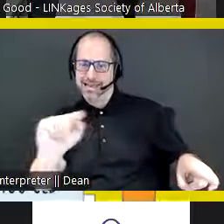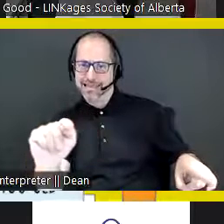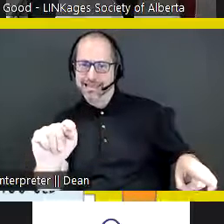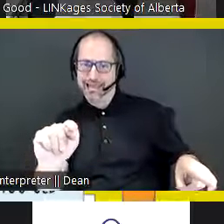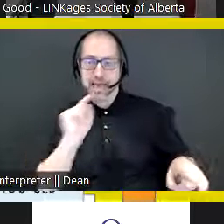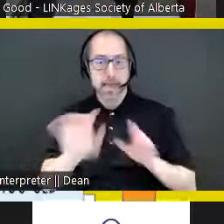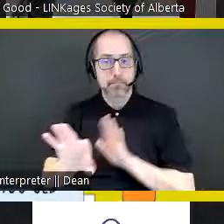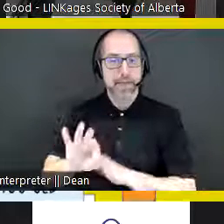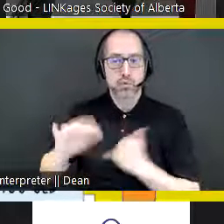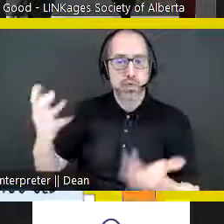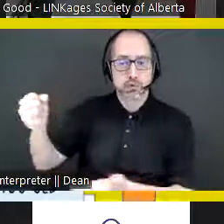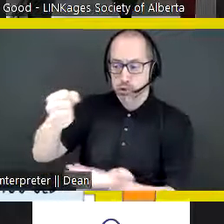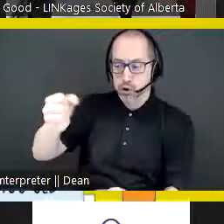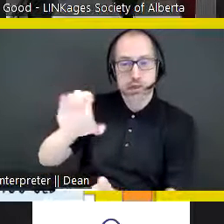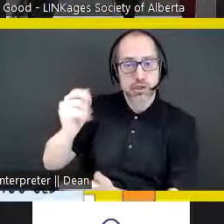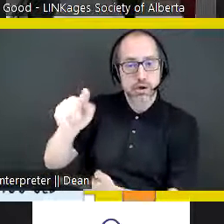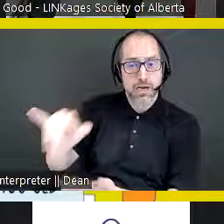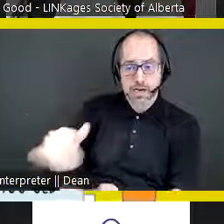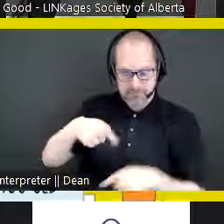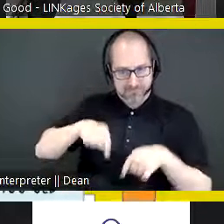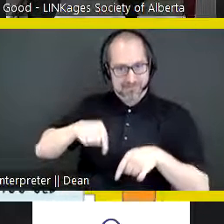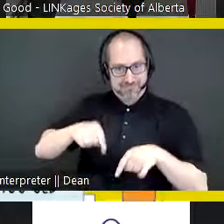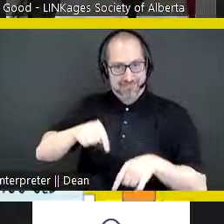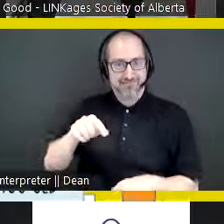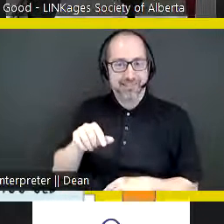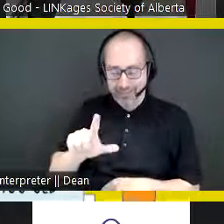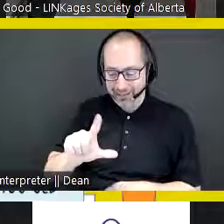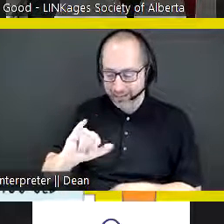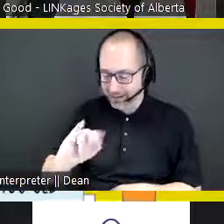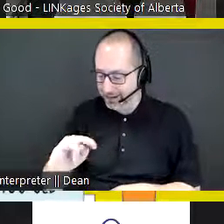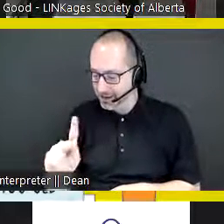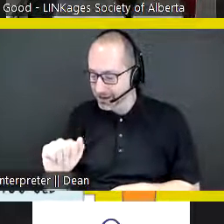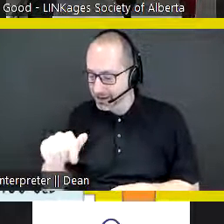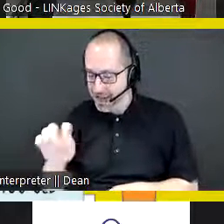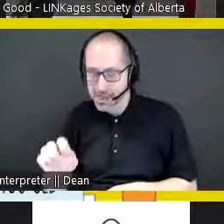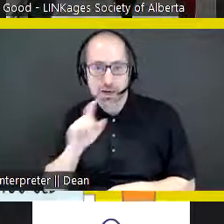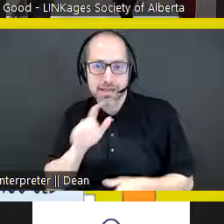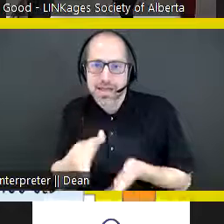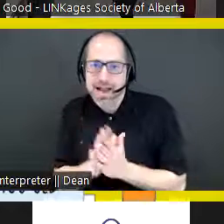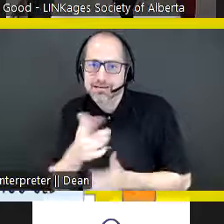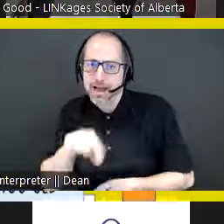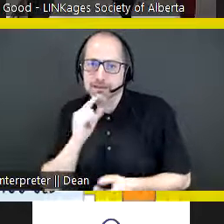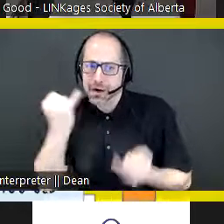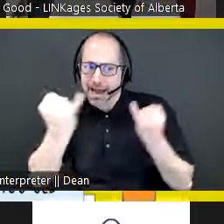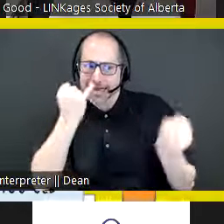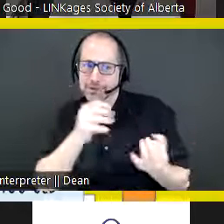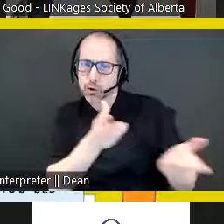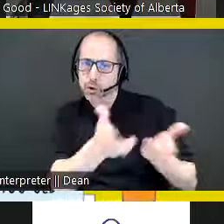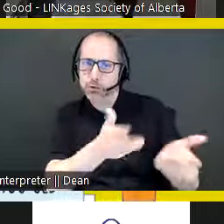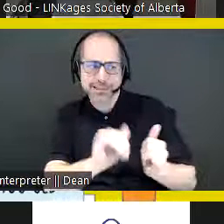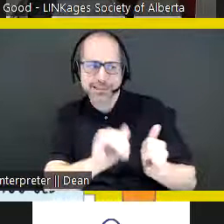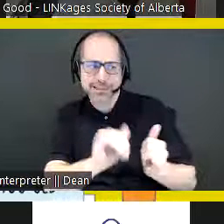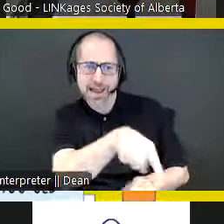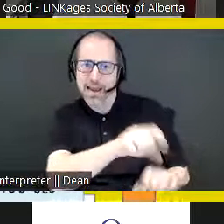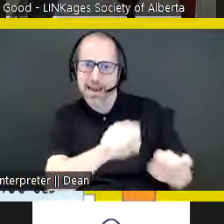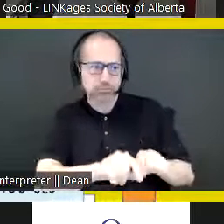their charity. And then they do a service project. And did I have any ideas for a service project? Of course I